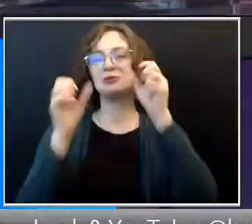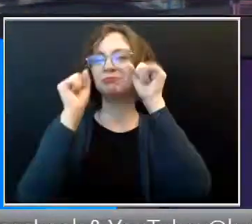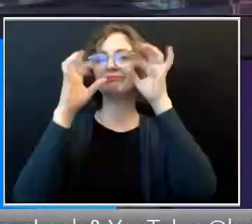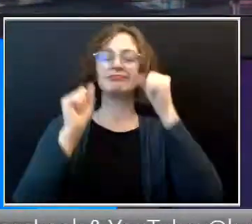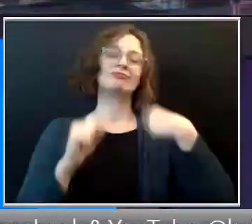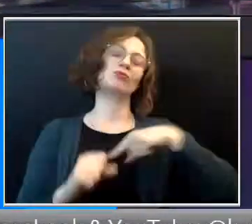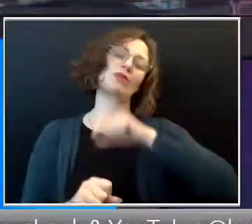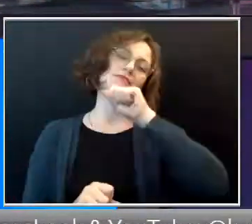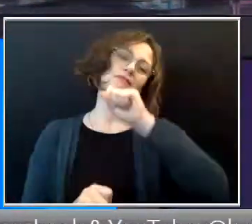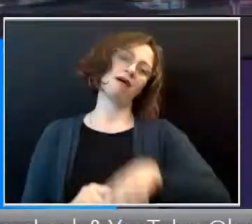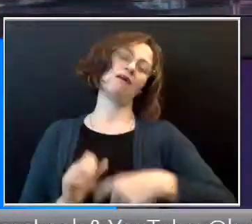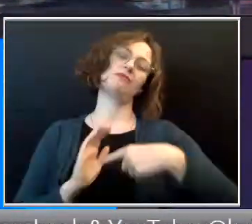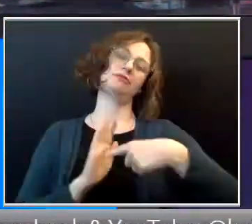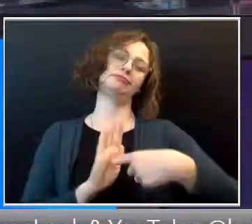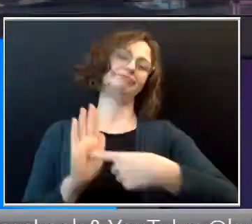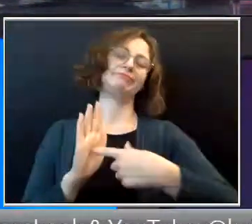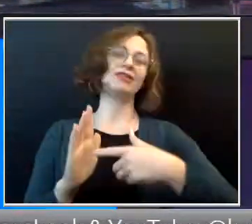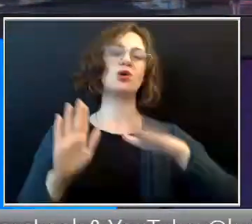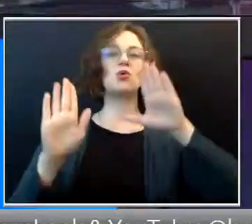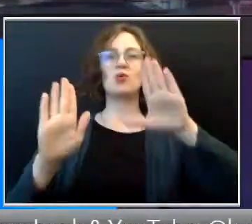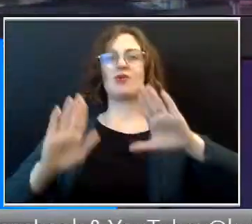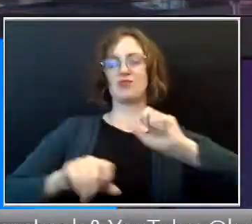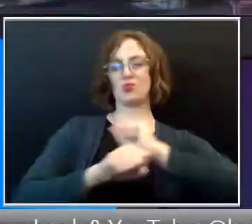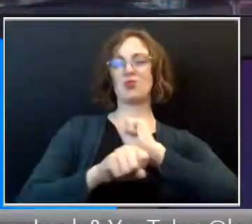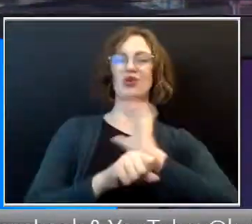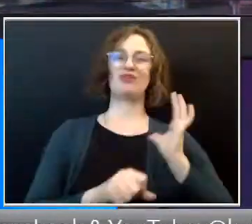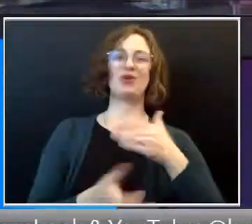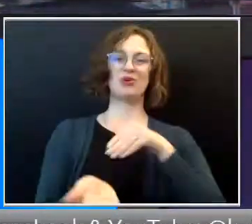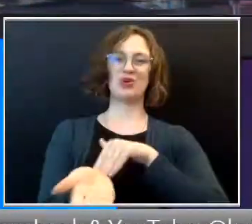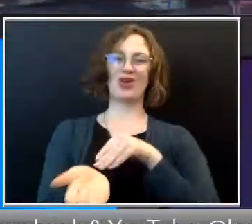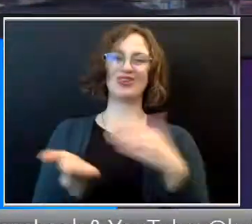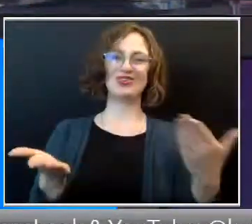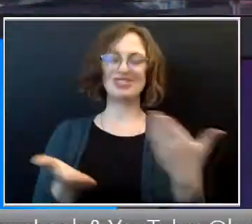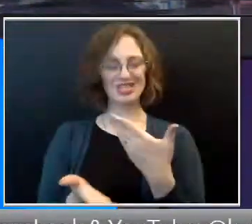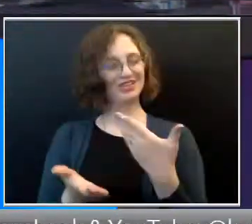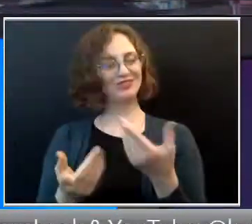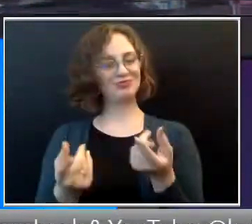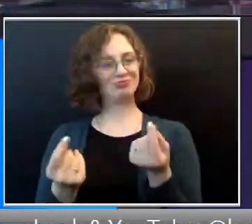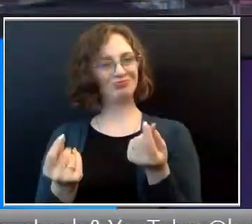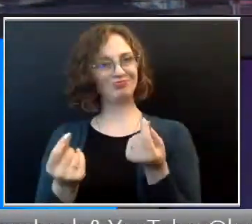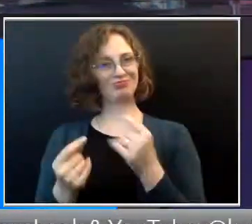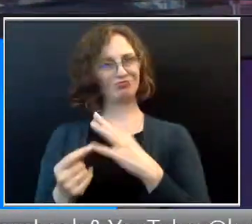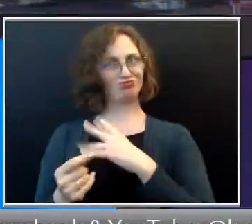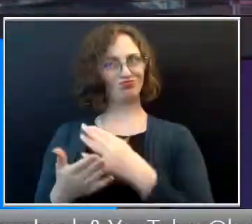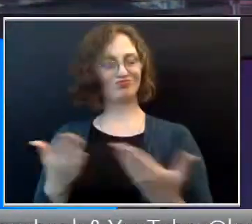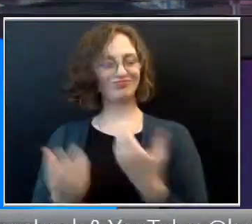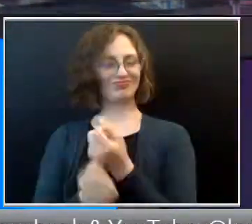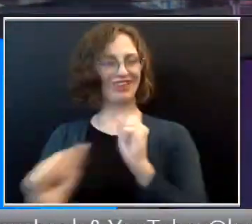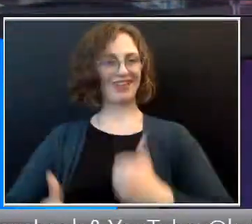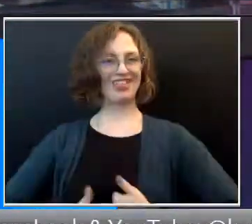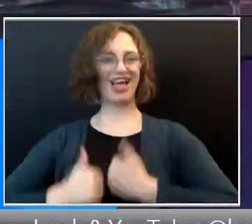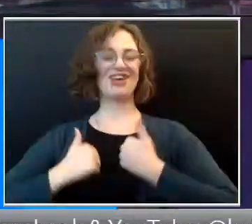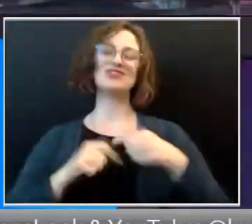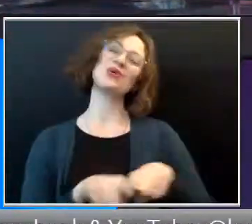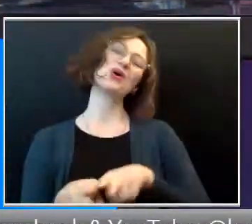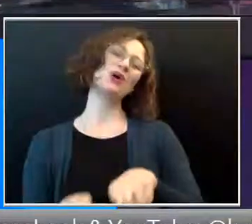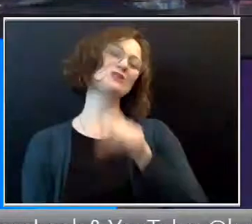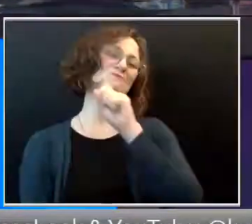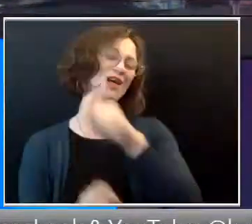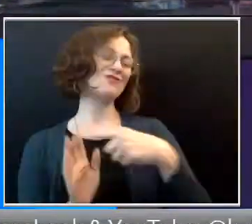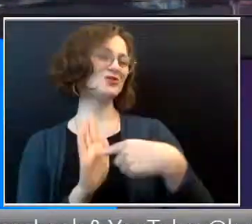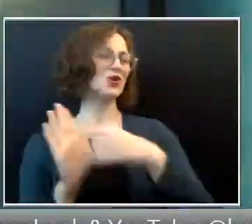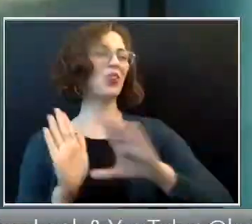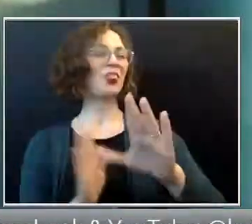of our doctors here at the health system who do all these cool things to save lives. However, we also love showing you what life looks like for them outside the